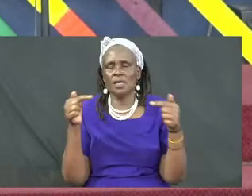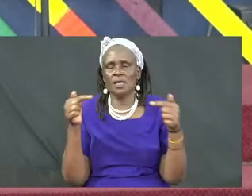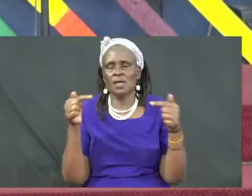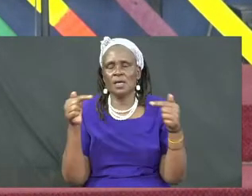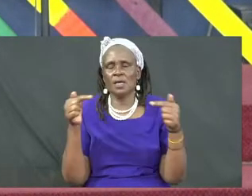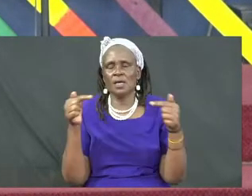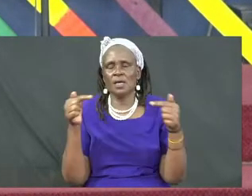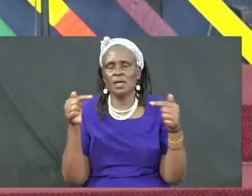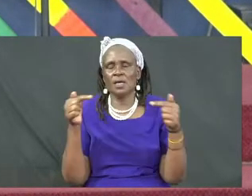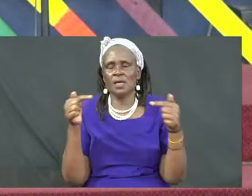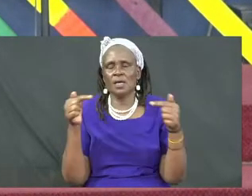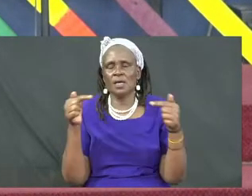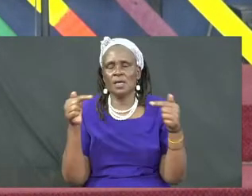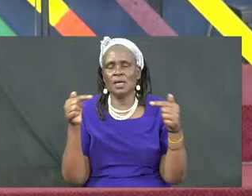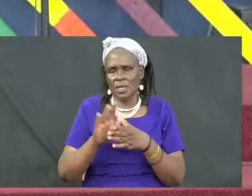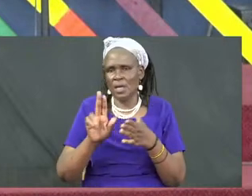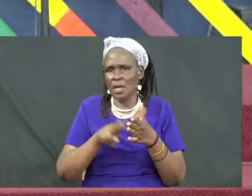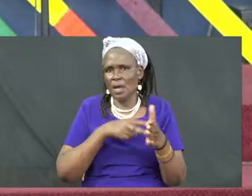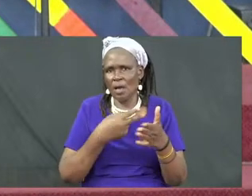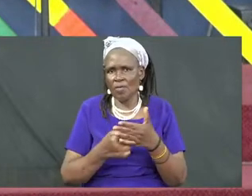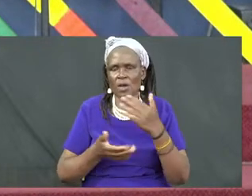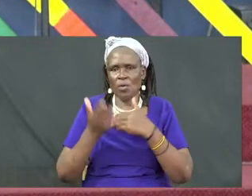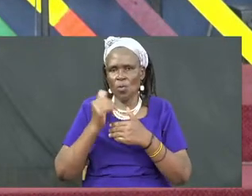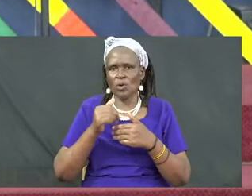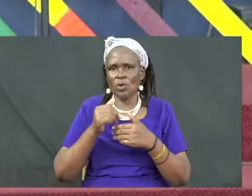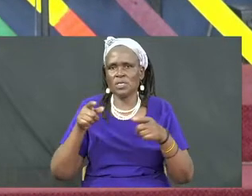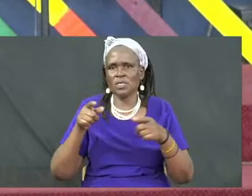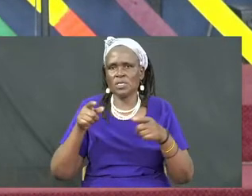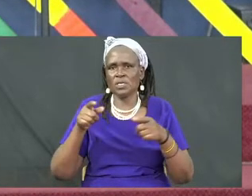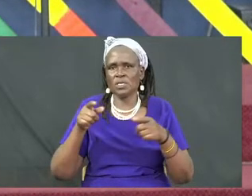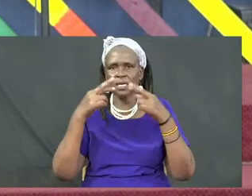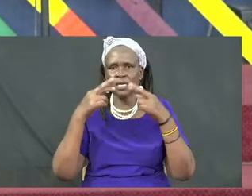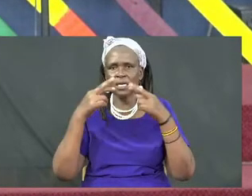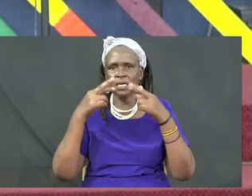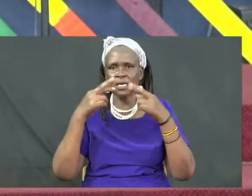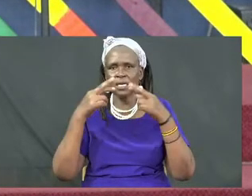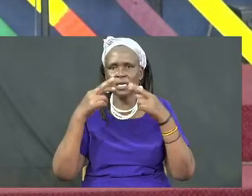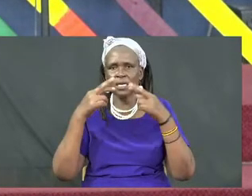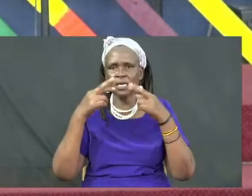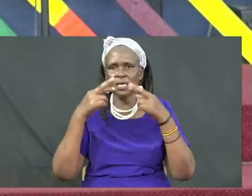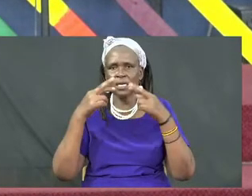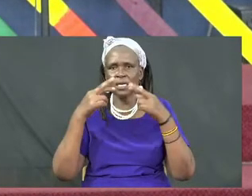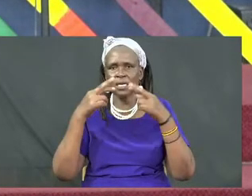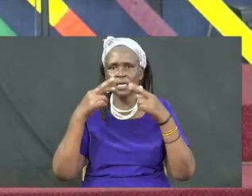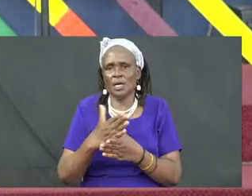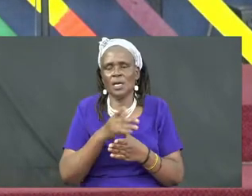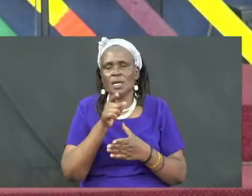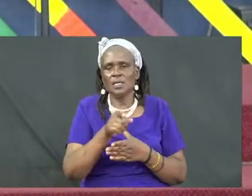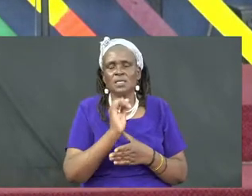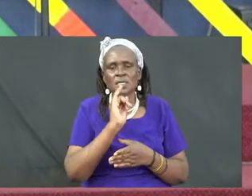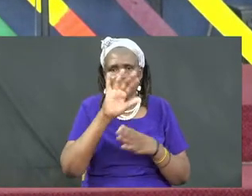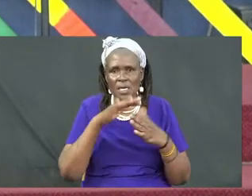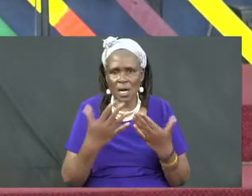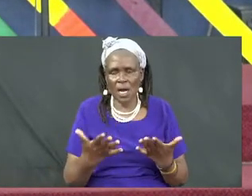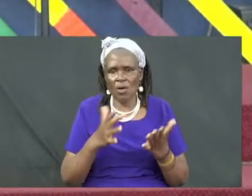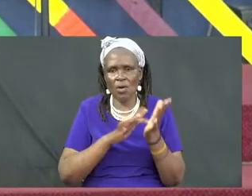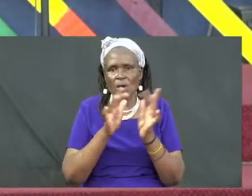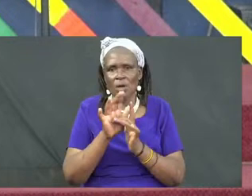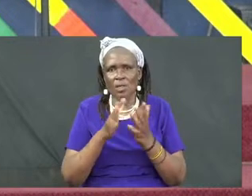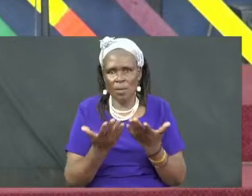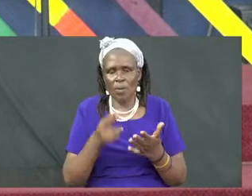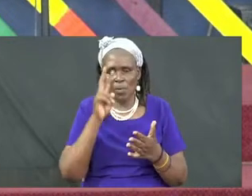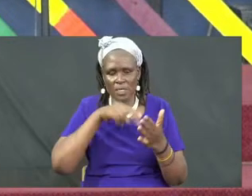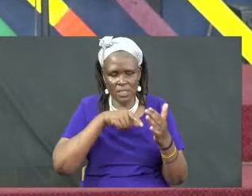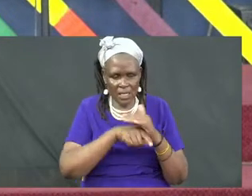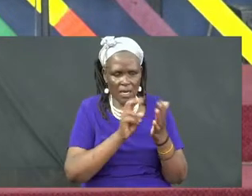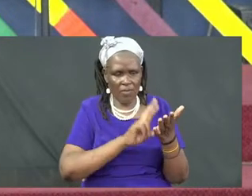within. Their failure was as a result of the pollution within. This is how the Bible reads in verse 14